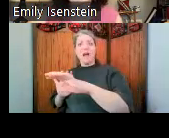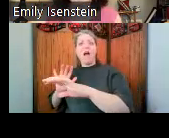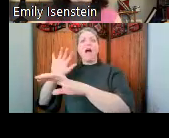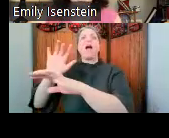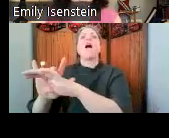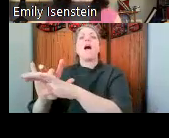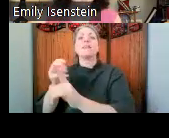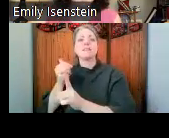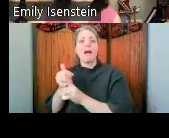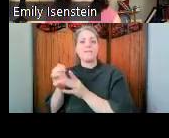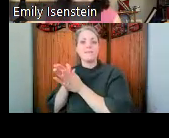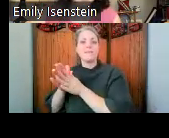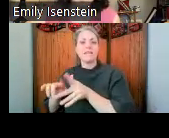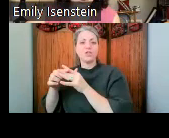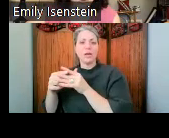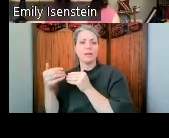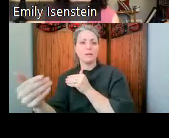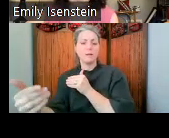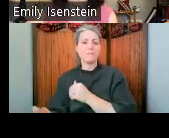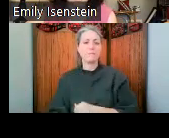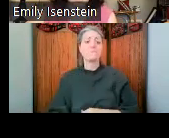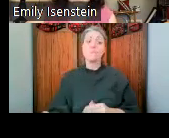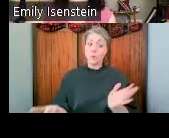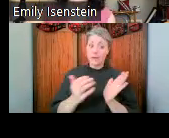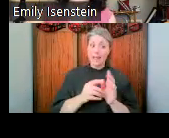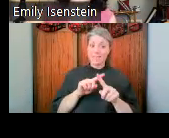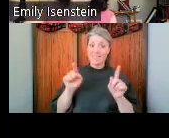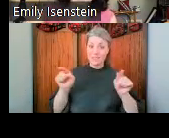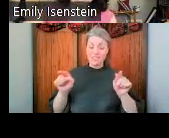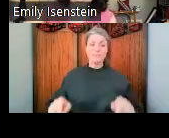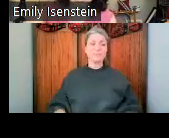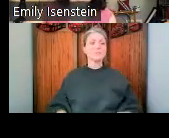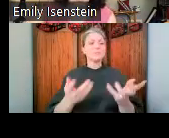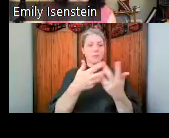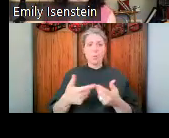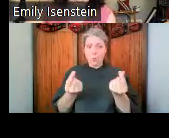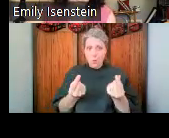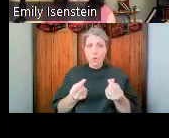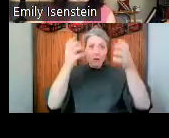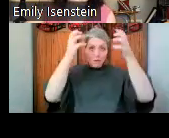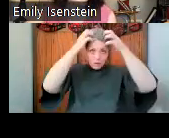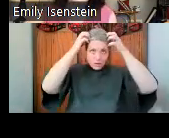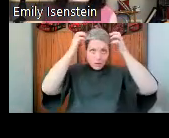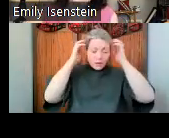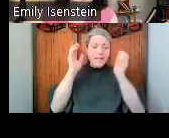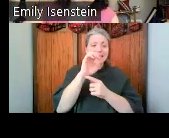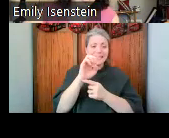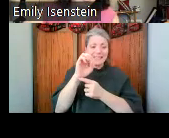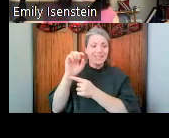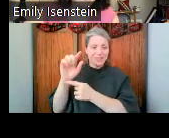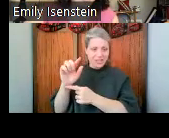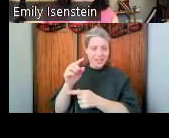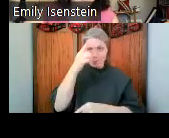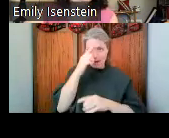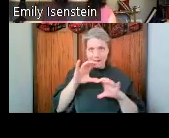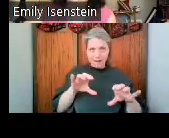is self-initiated. So again, putting it all together, we have EEG measuring the brain activity, the vibrations